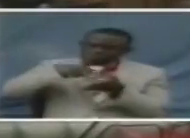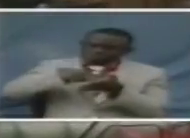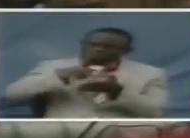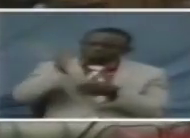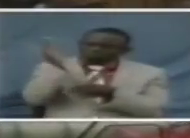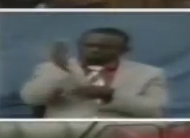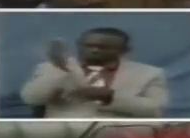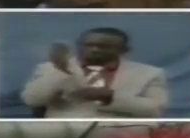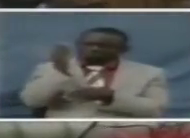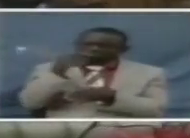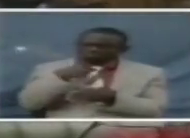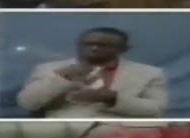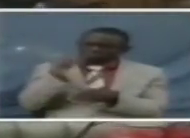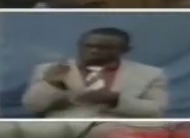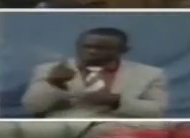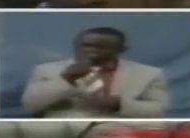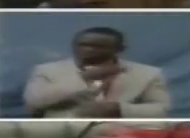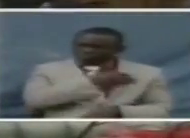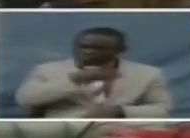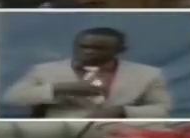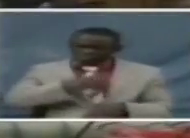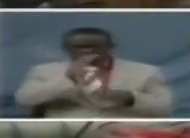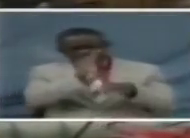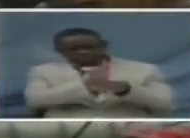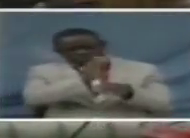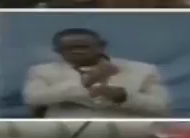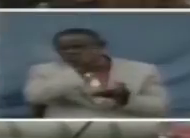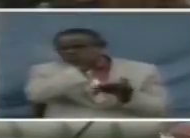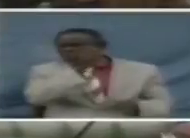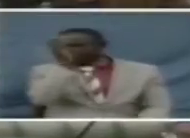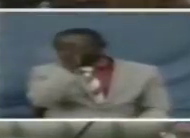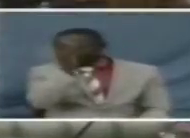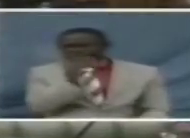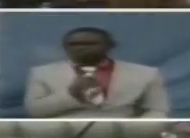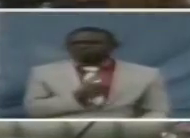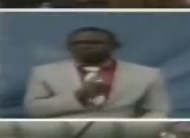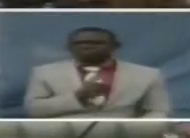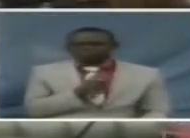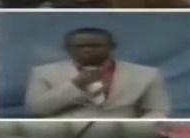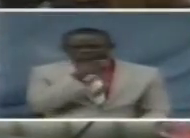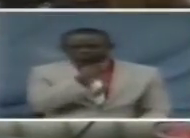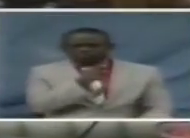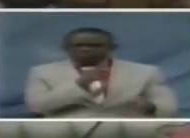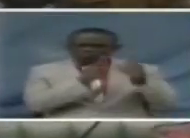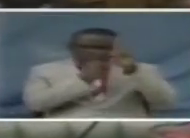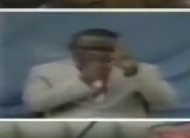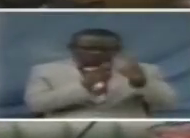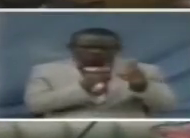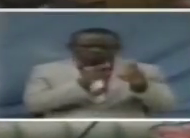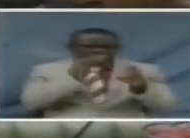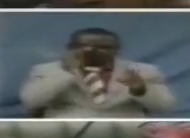I thank you for giving me this opportunity to be the first member to debate the motion of